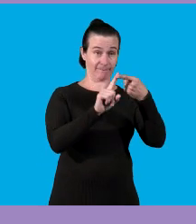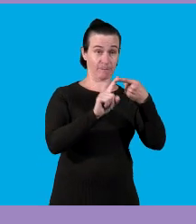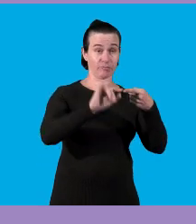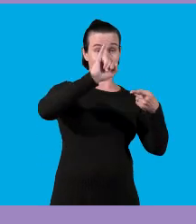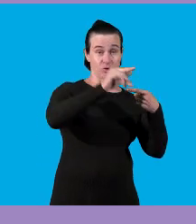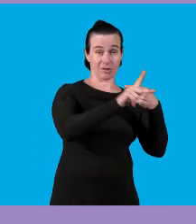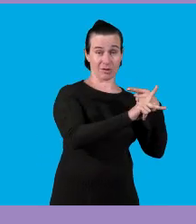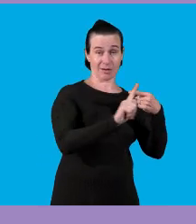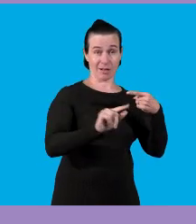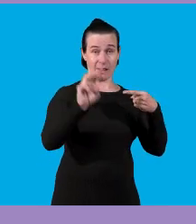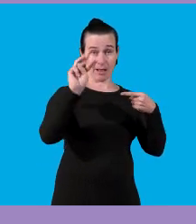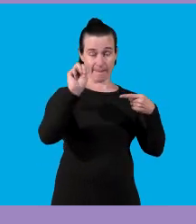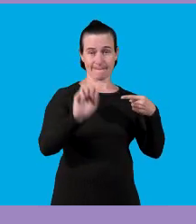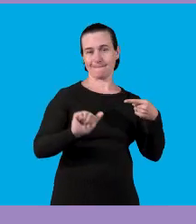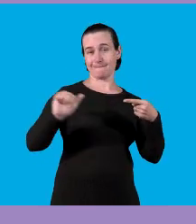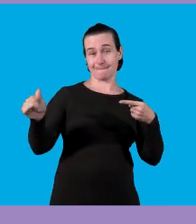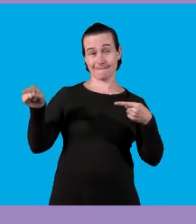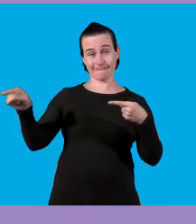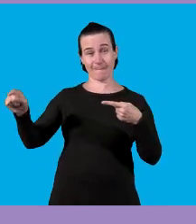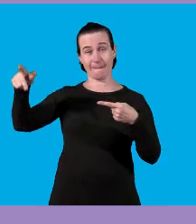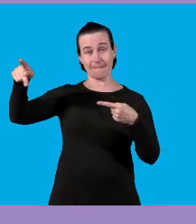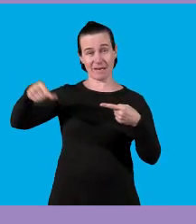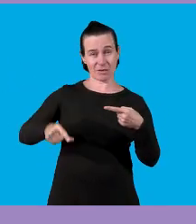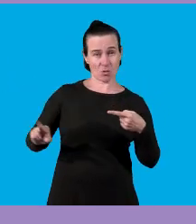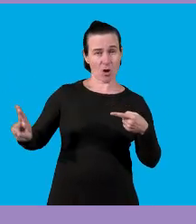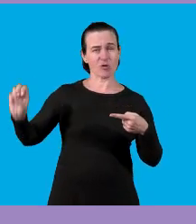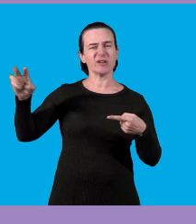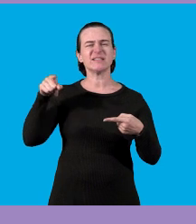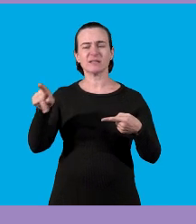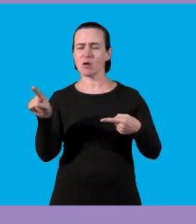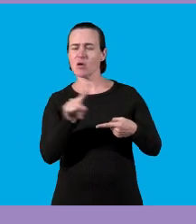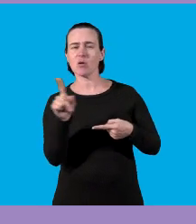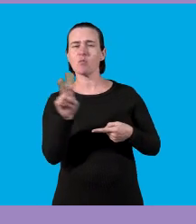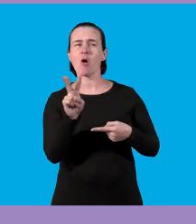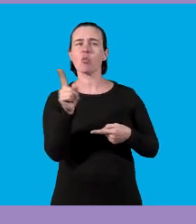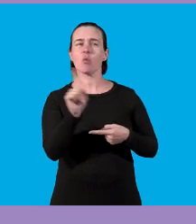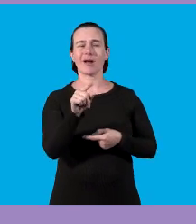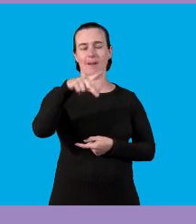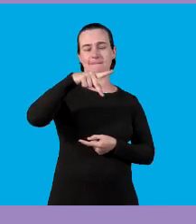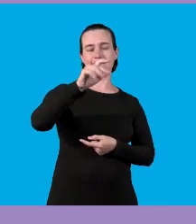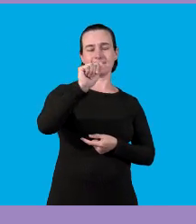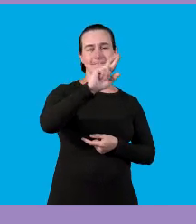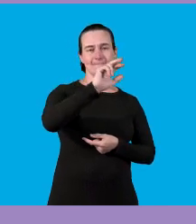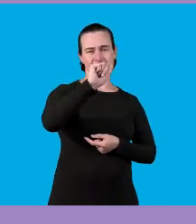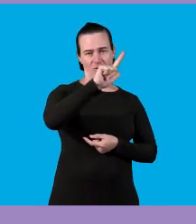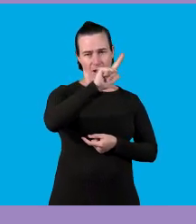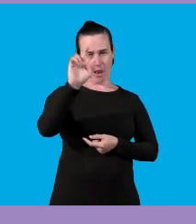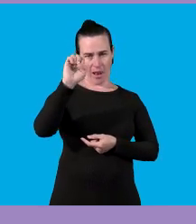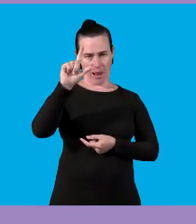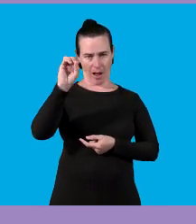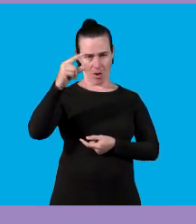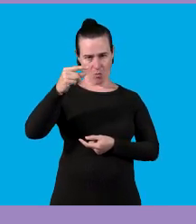JKLM and PQRS are parallelograms as marked. Let's look at the